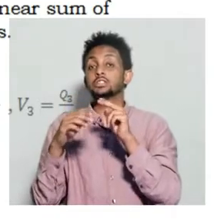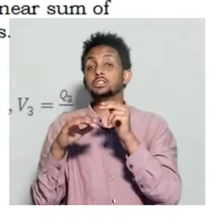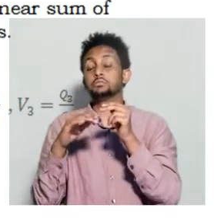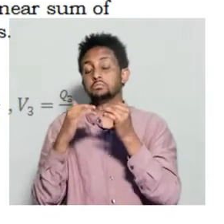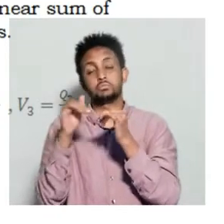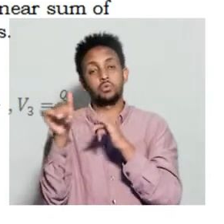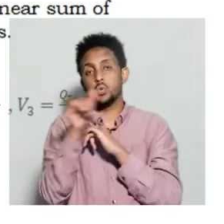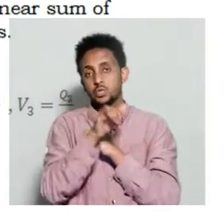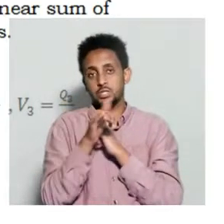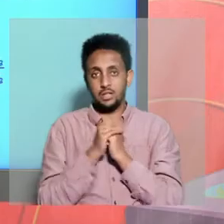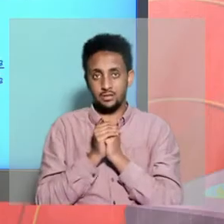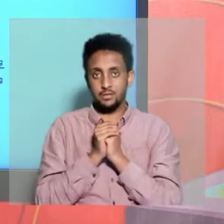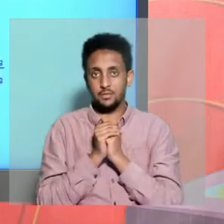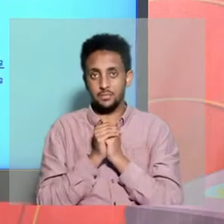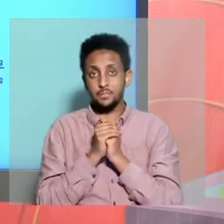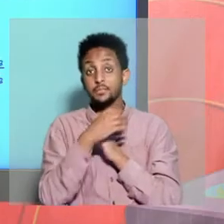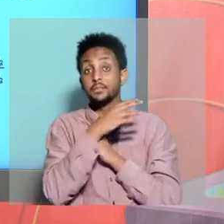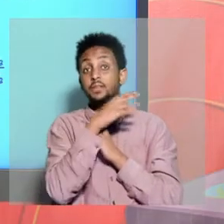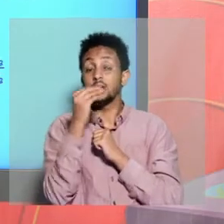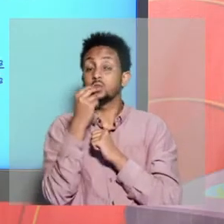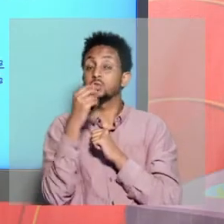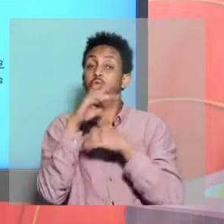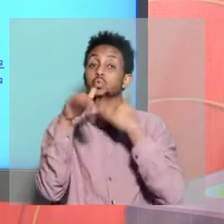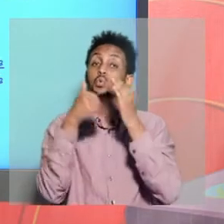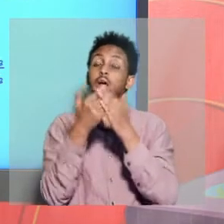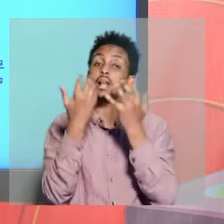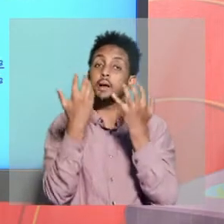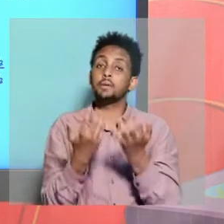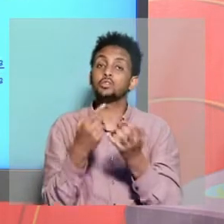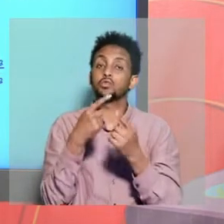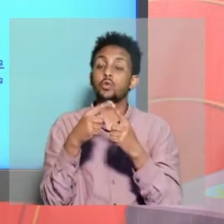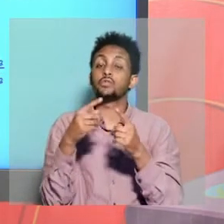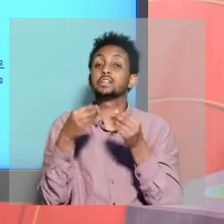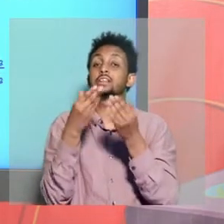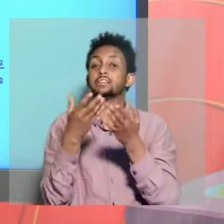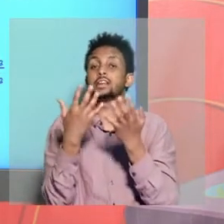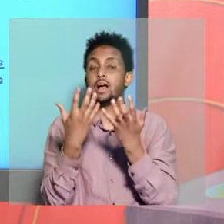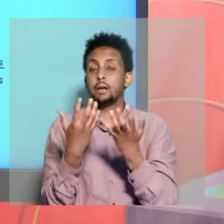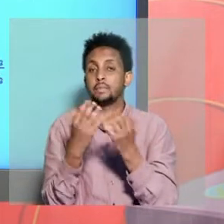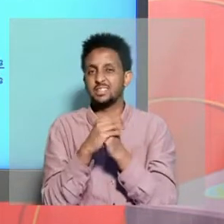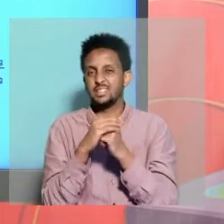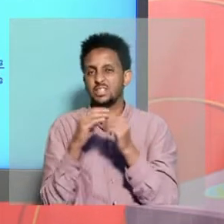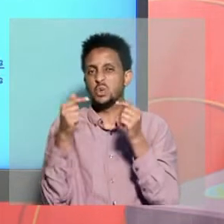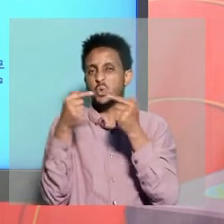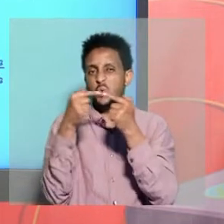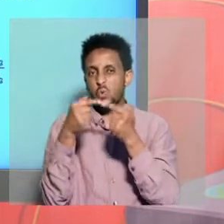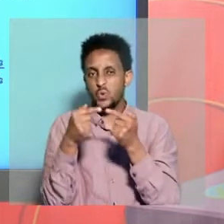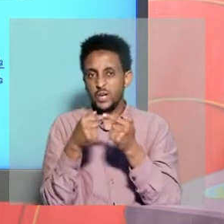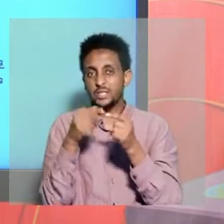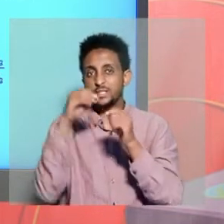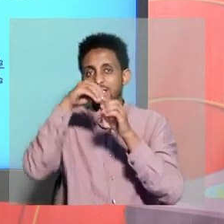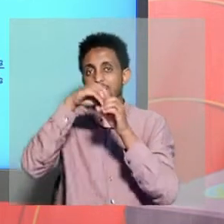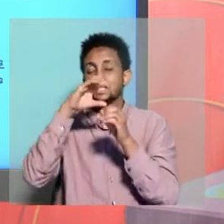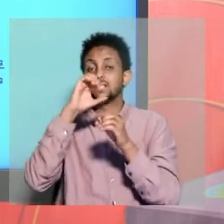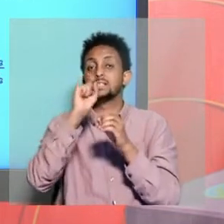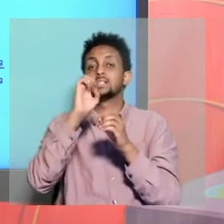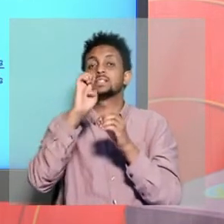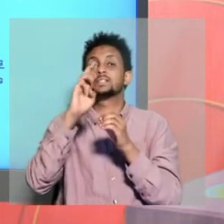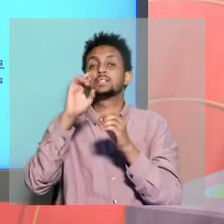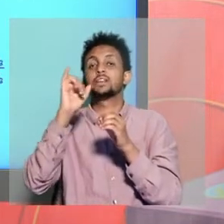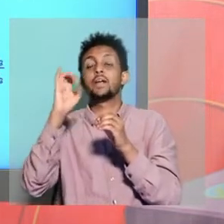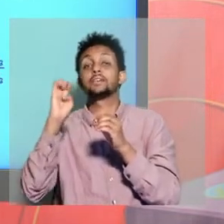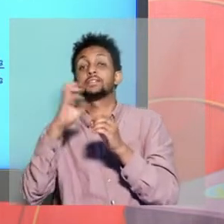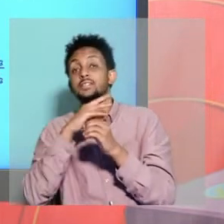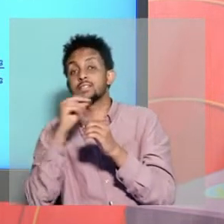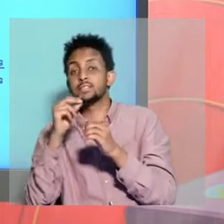remains constant. And the total capacitance of a given capacitor connected in series is